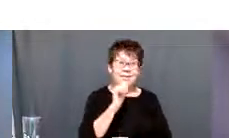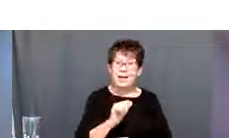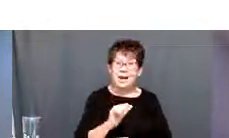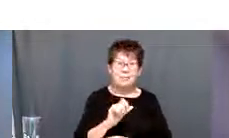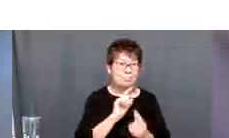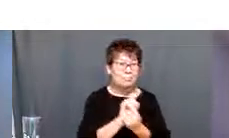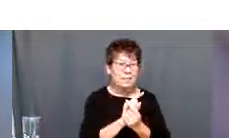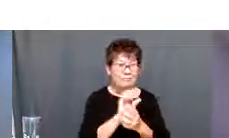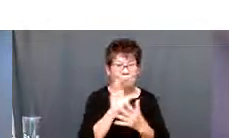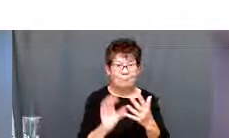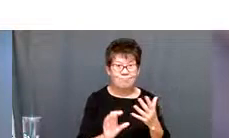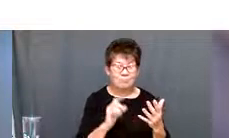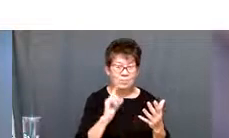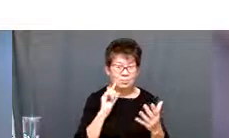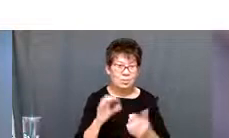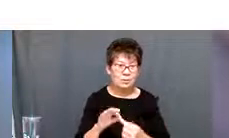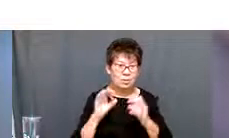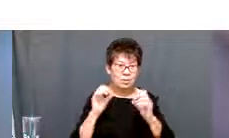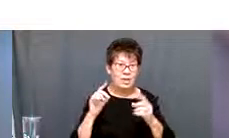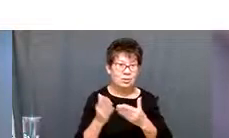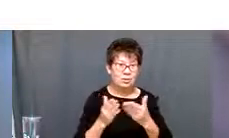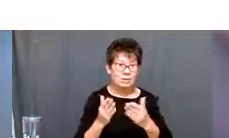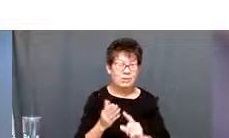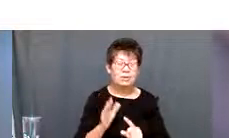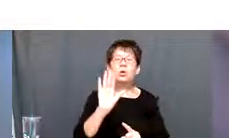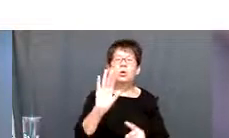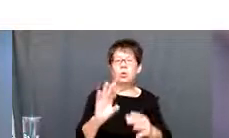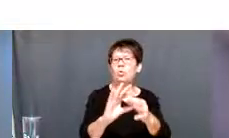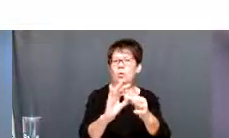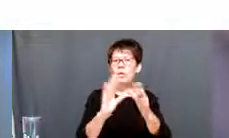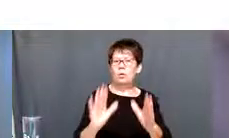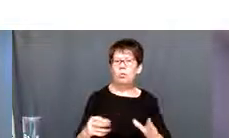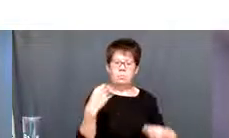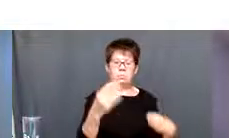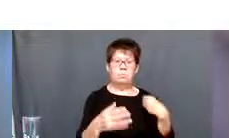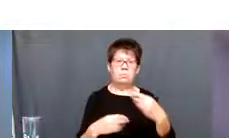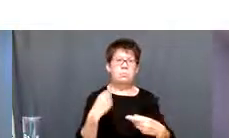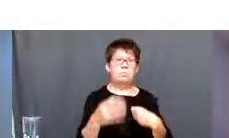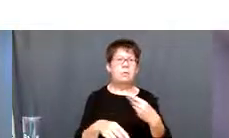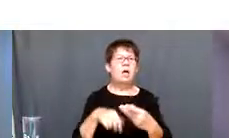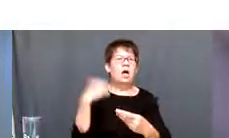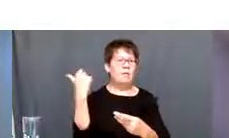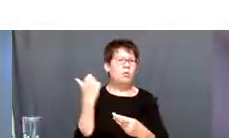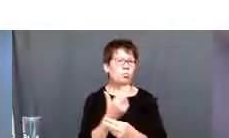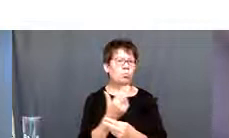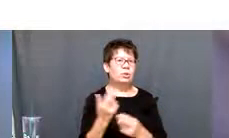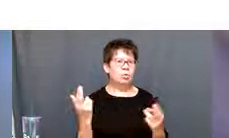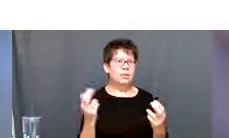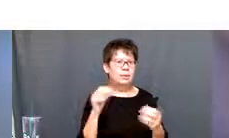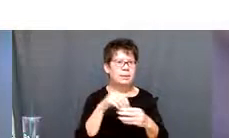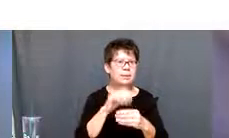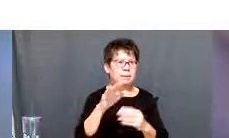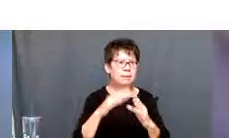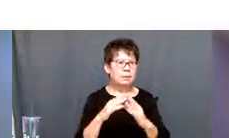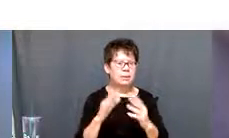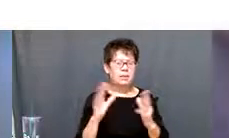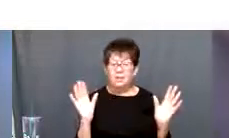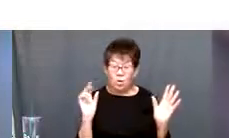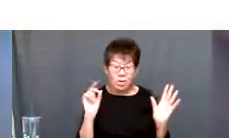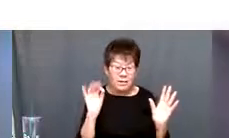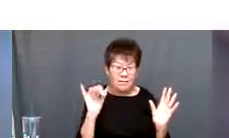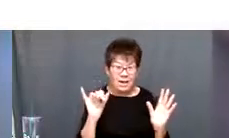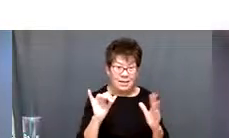special education services, your service coordinator is going to provide you with resources within your community and also additional options. So even if that